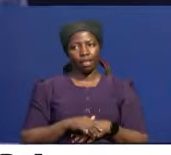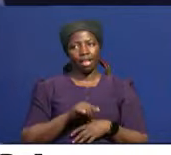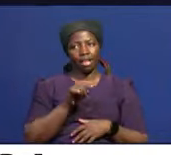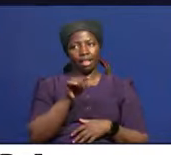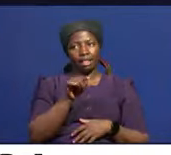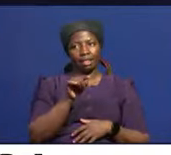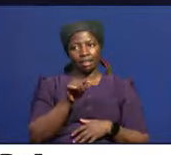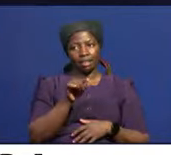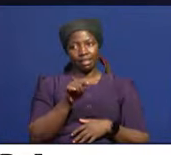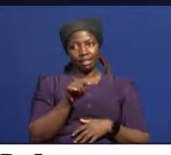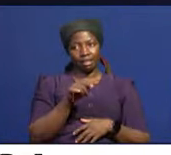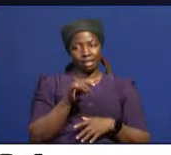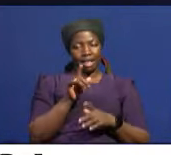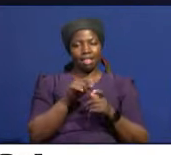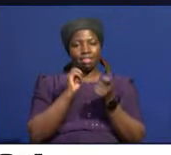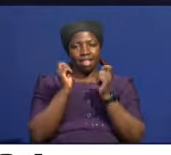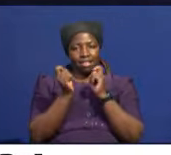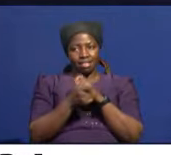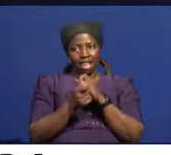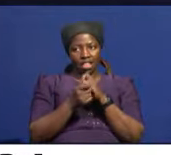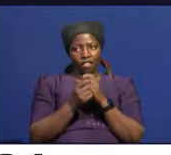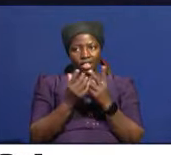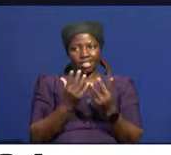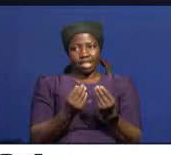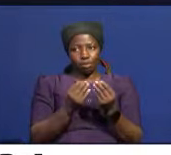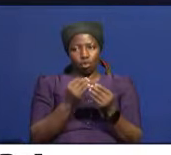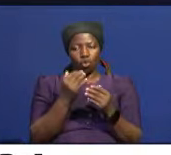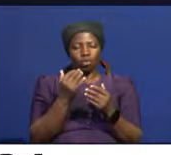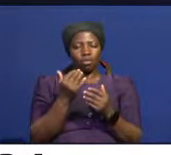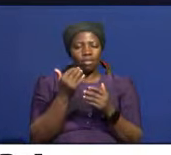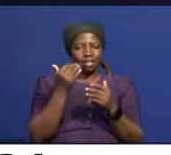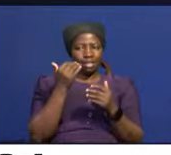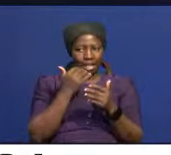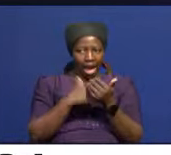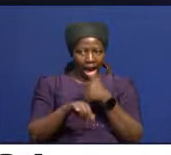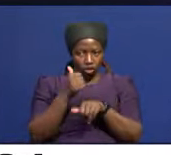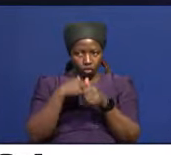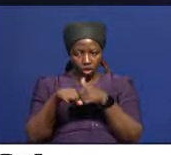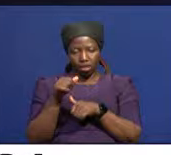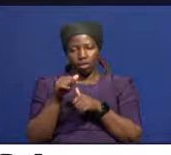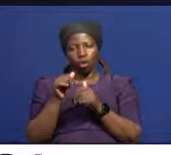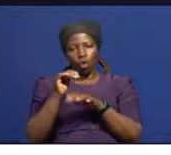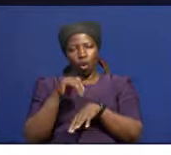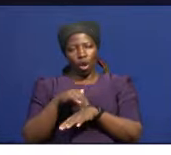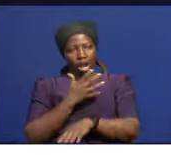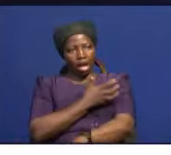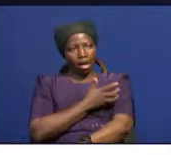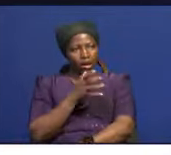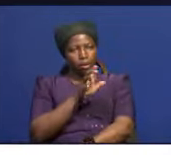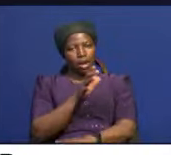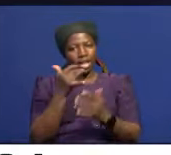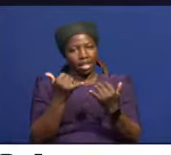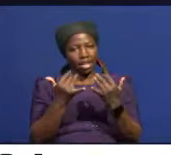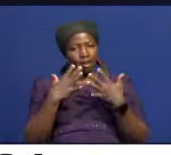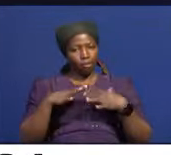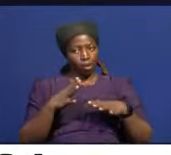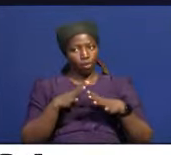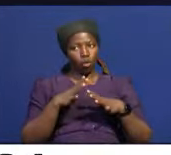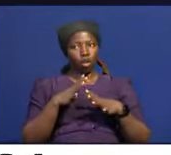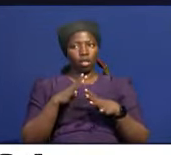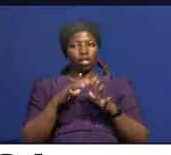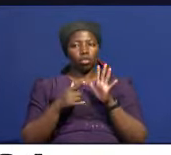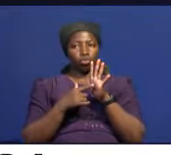is the impact of a simple intervention in terms of empowering young people, and it affirms the promise of